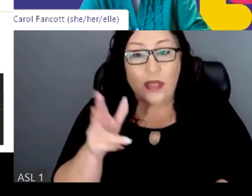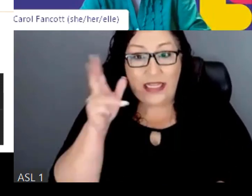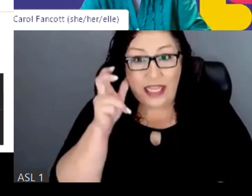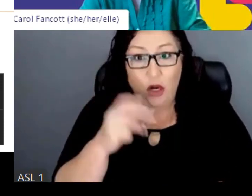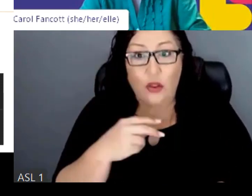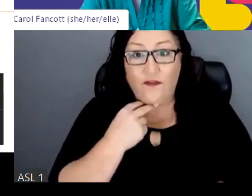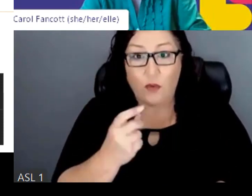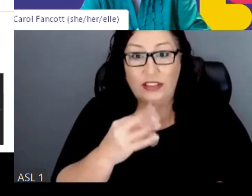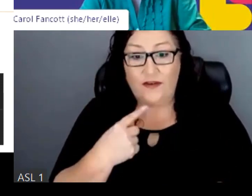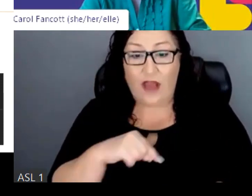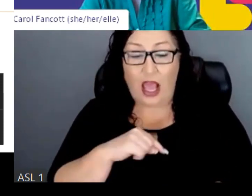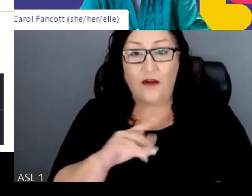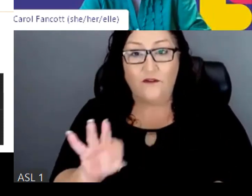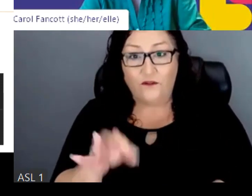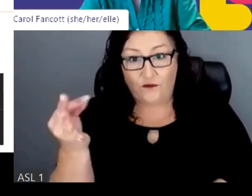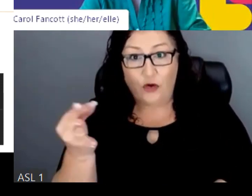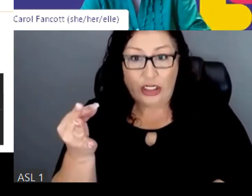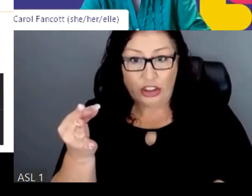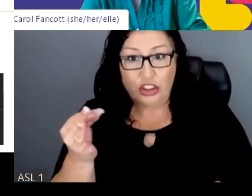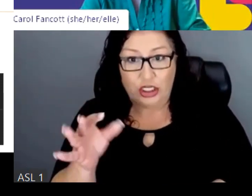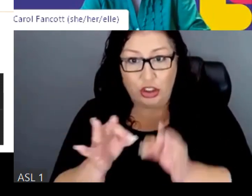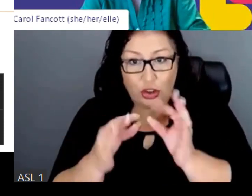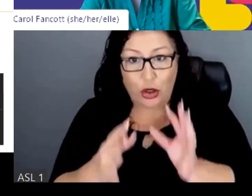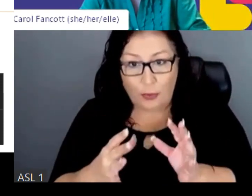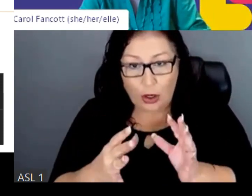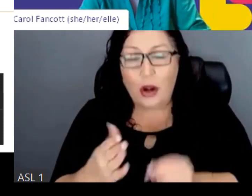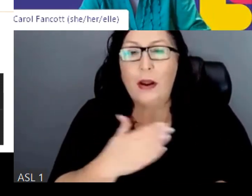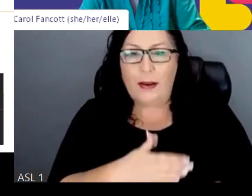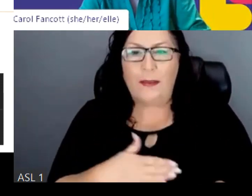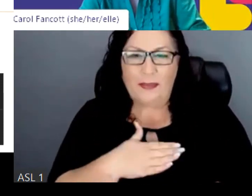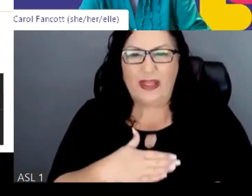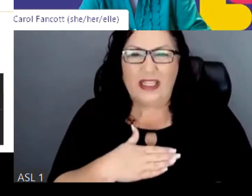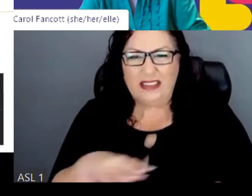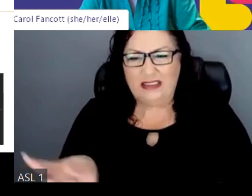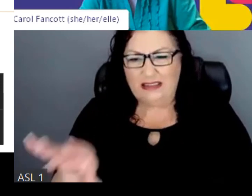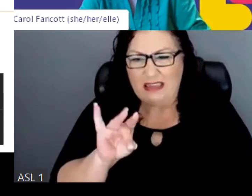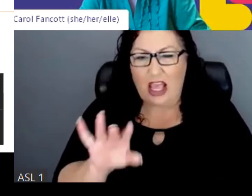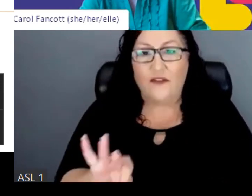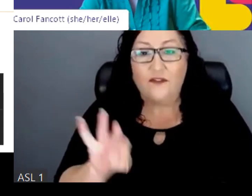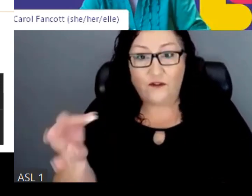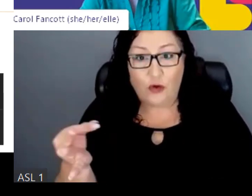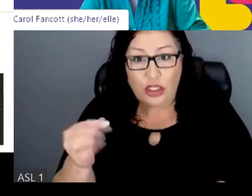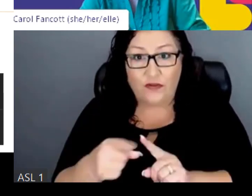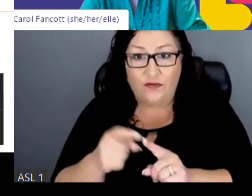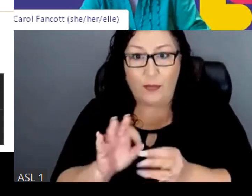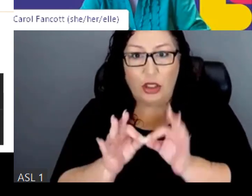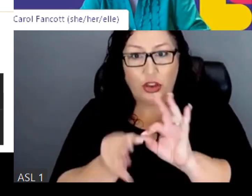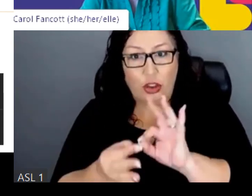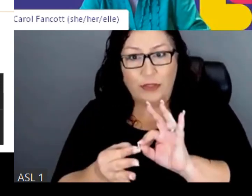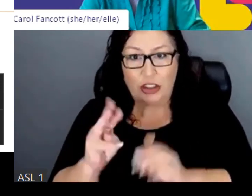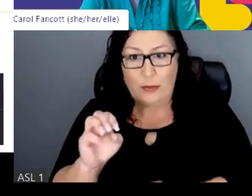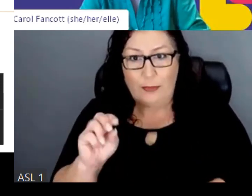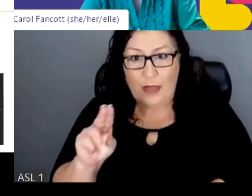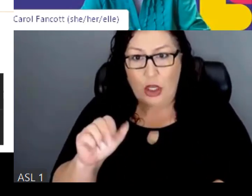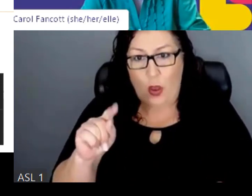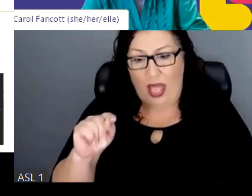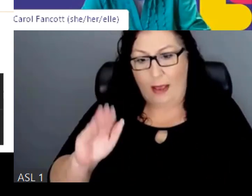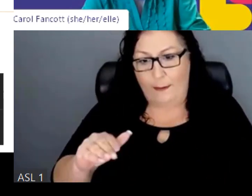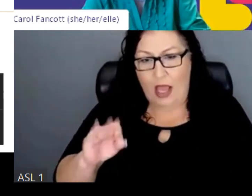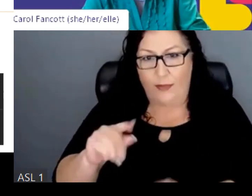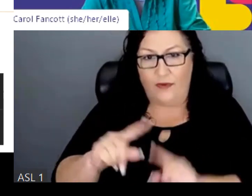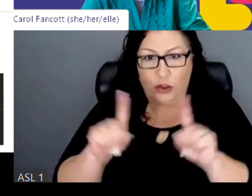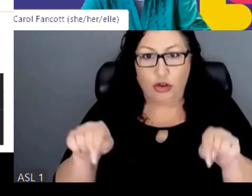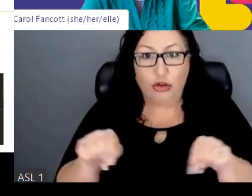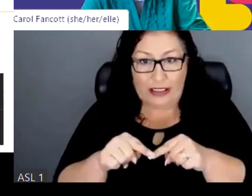If you would like to hear the voice of our French verbal interpreter, please select French from the interpretation menu at